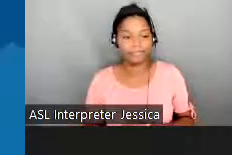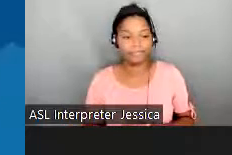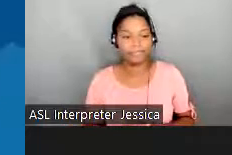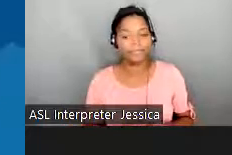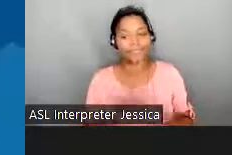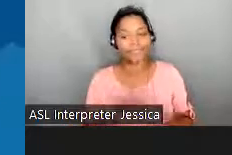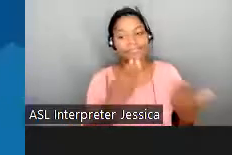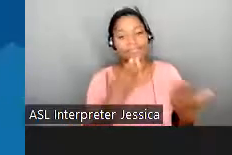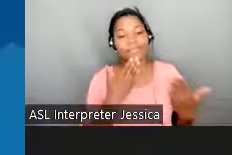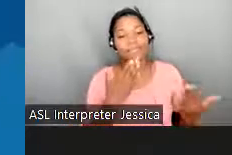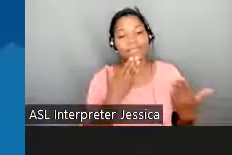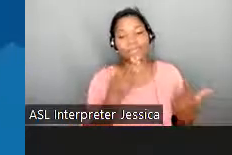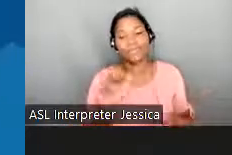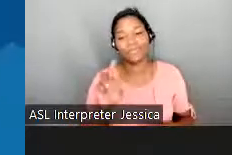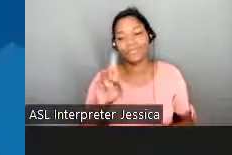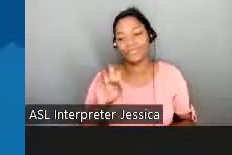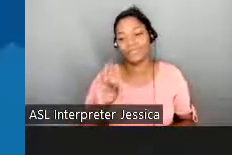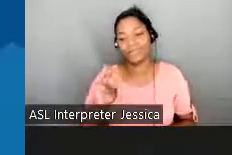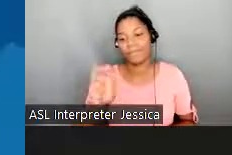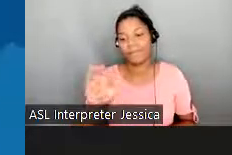Thank you, Rebecca.